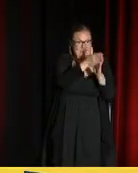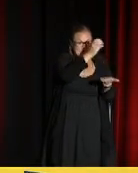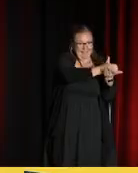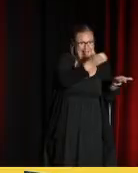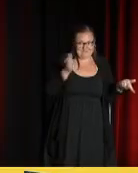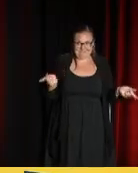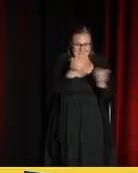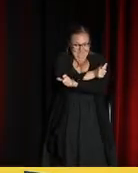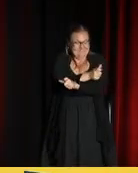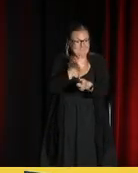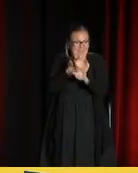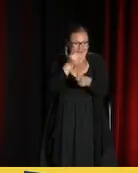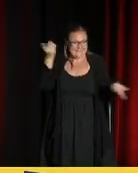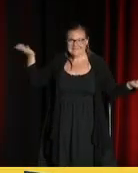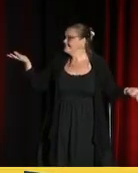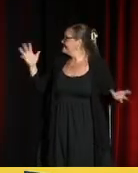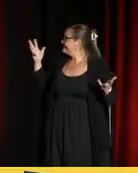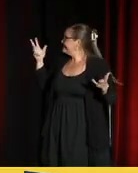you do that?